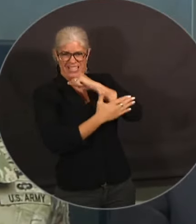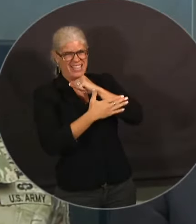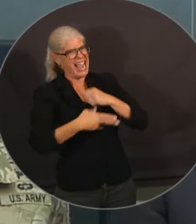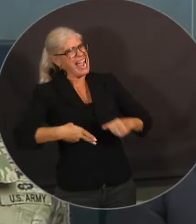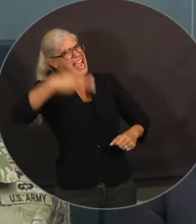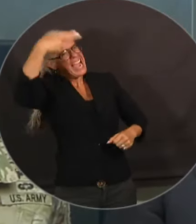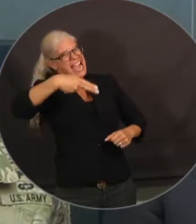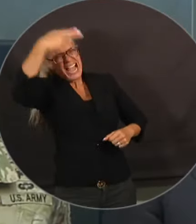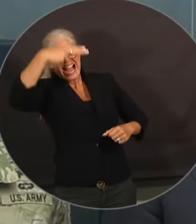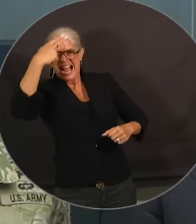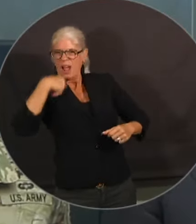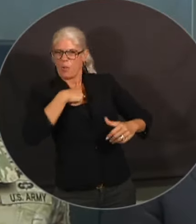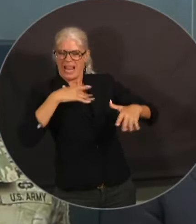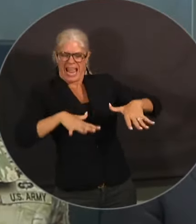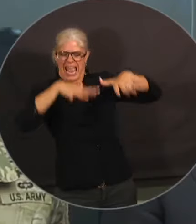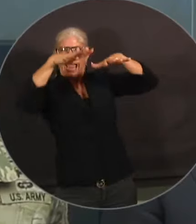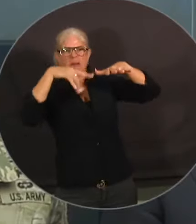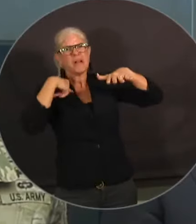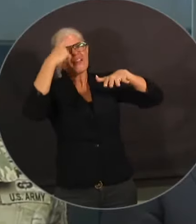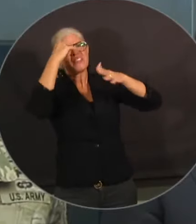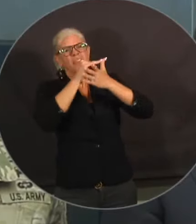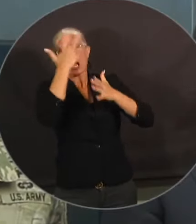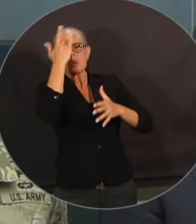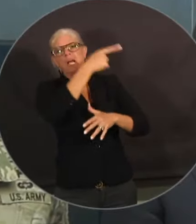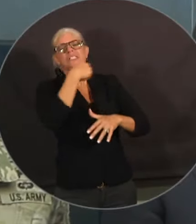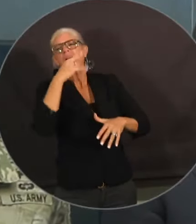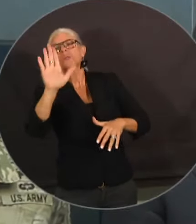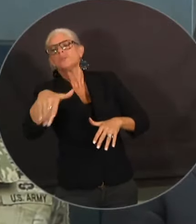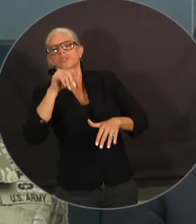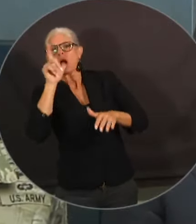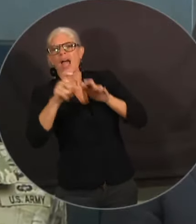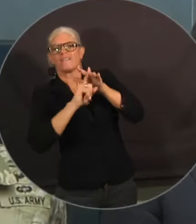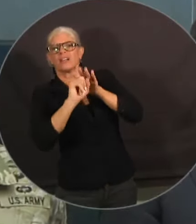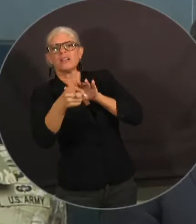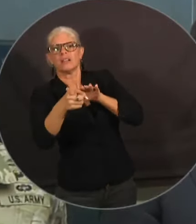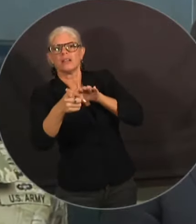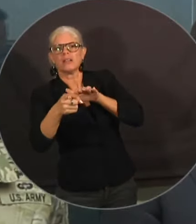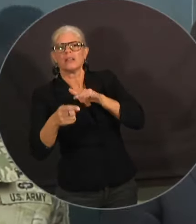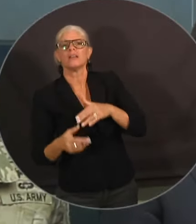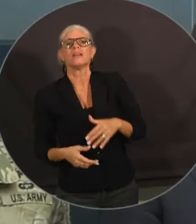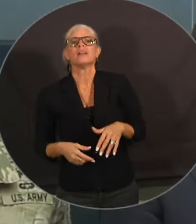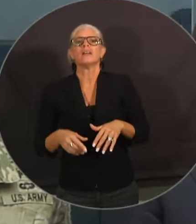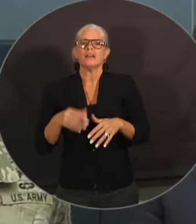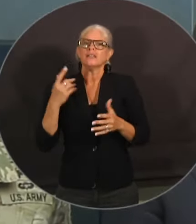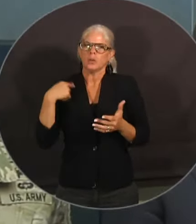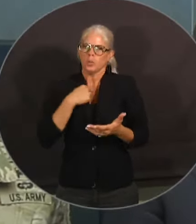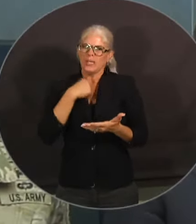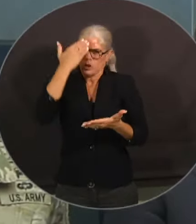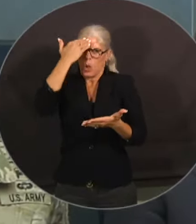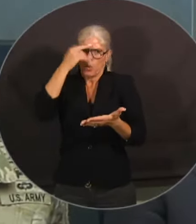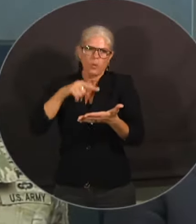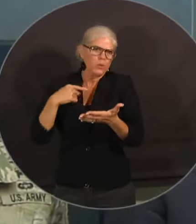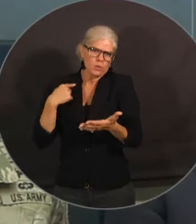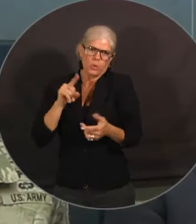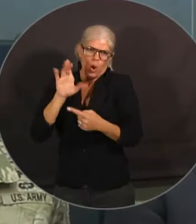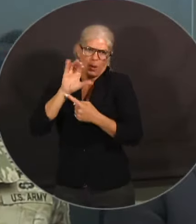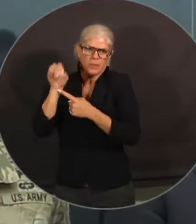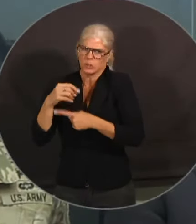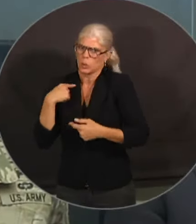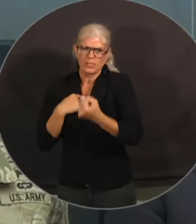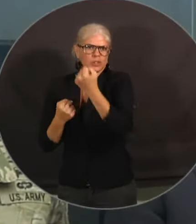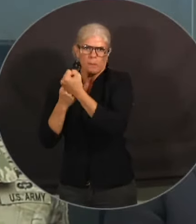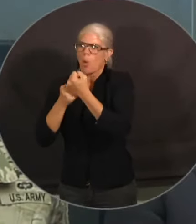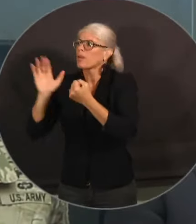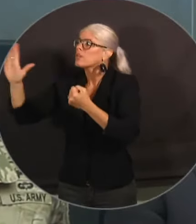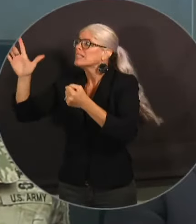they're doing the right thing as a local former county EM director, and as a state director now. Yes, 100%. We support their decisions on what